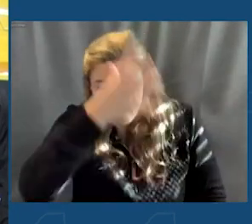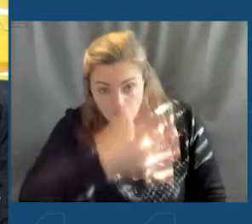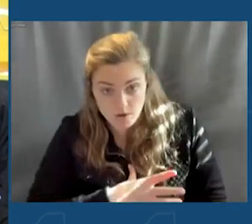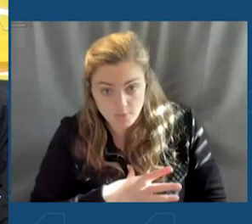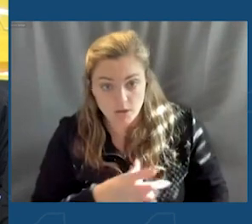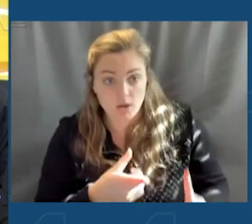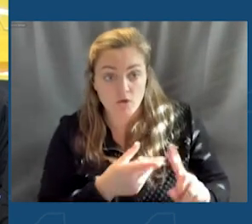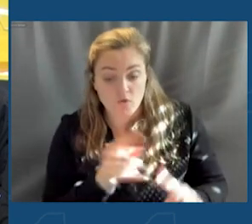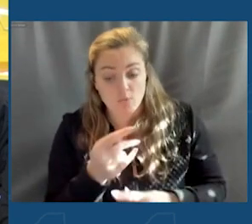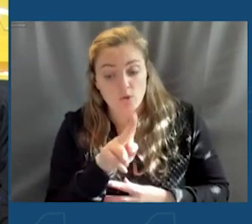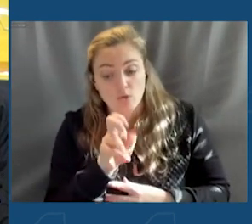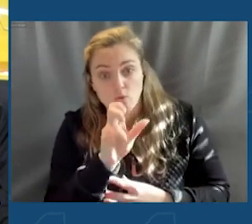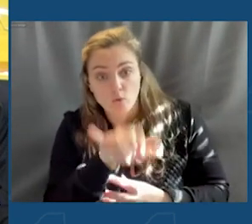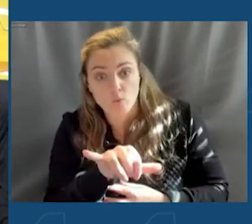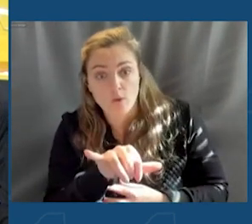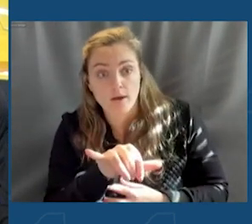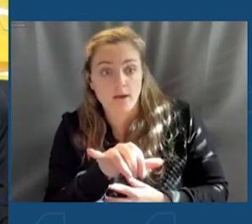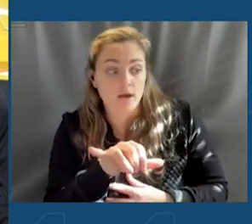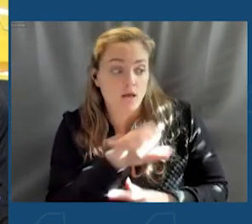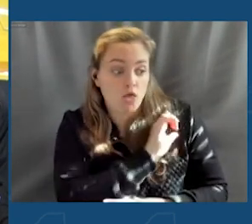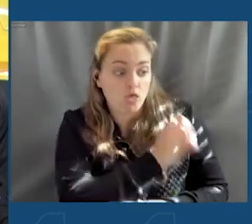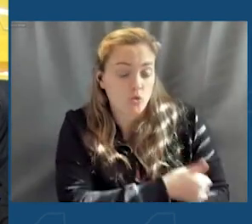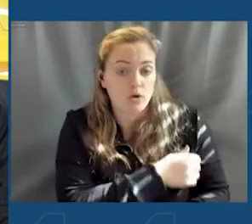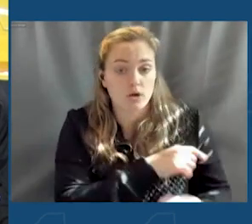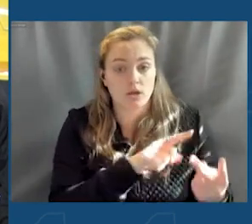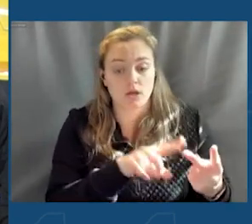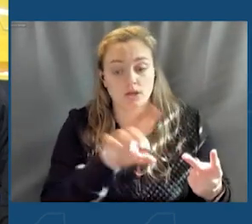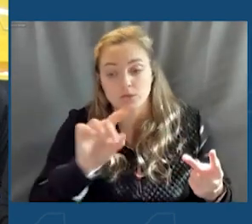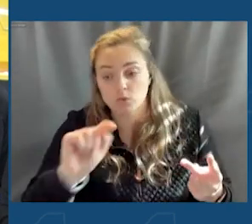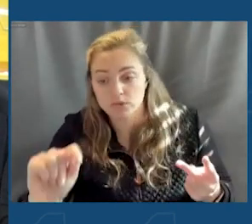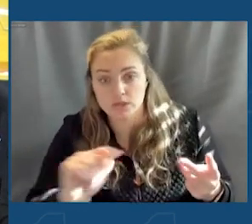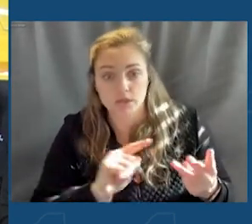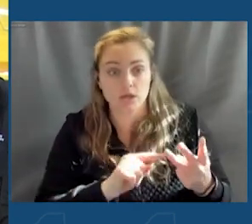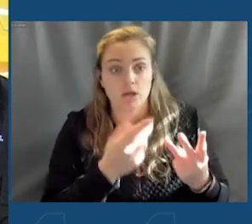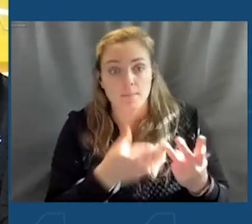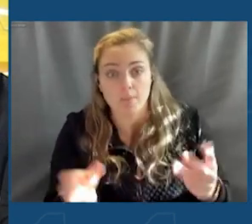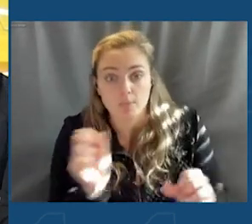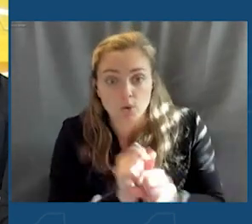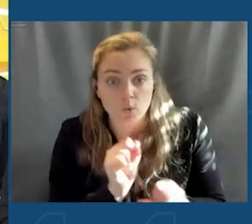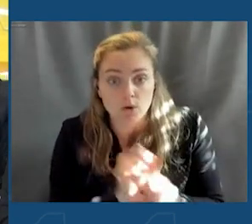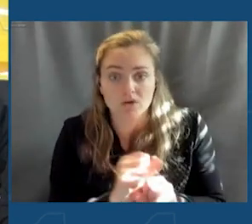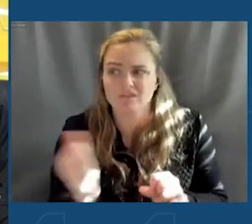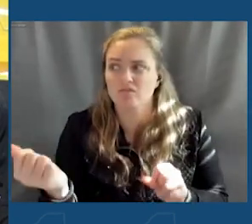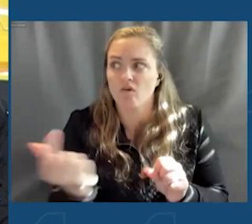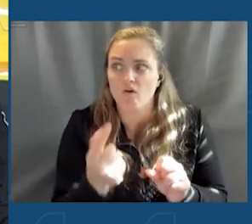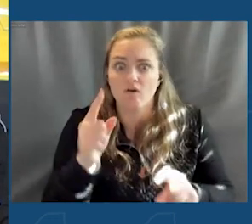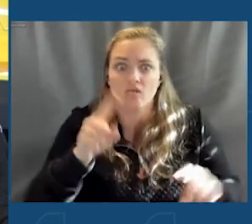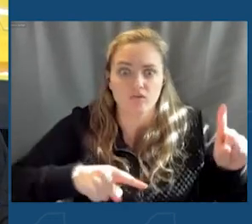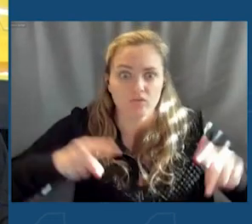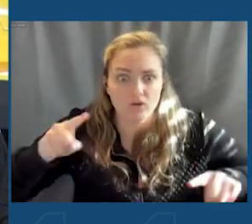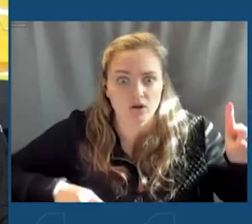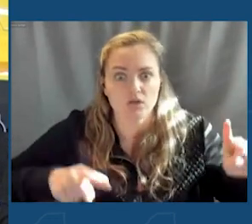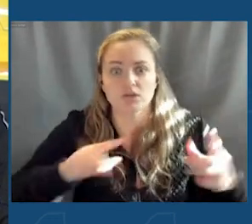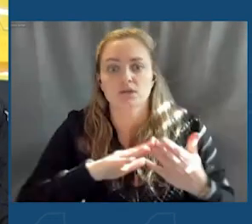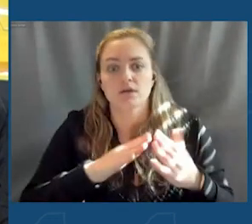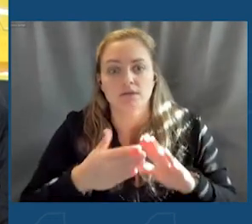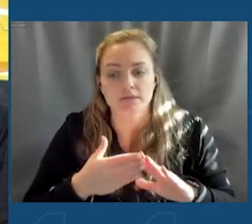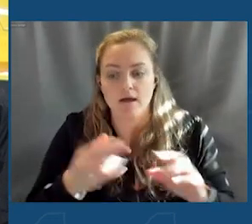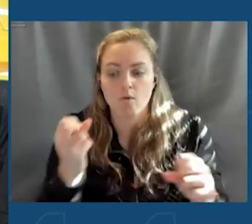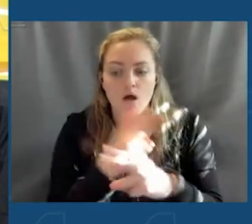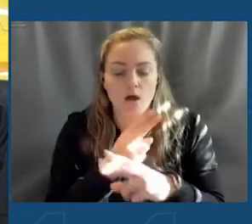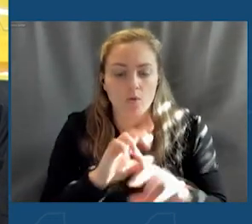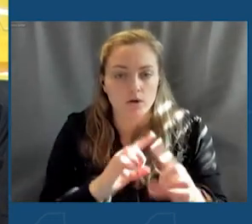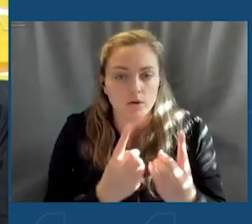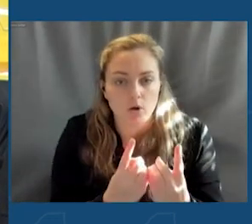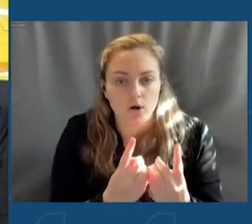Thruway Authority, of the Department of Transportation, of our Public Works, of all of the various town highway departments in